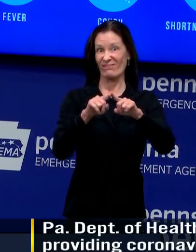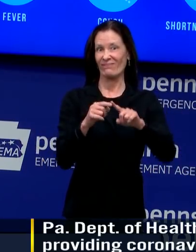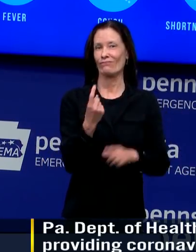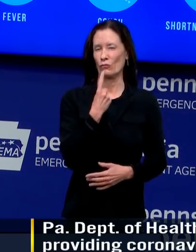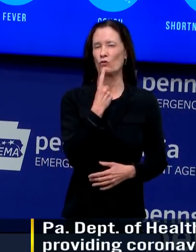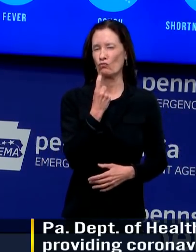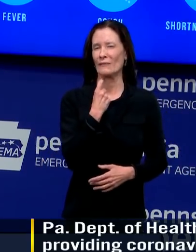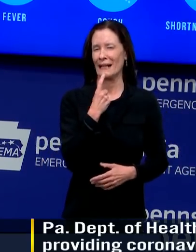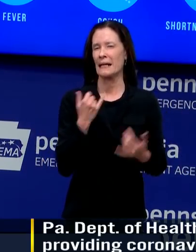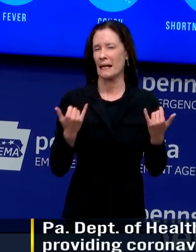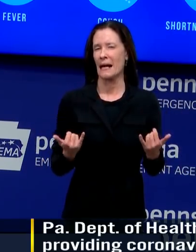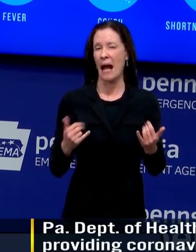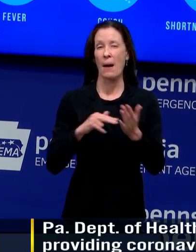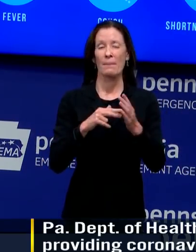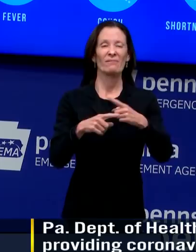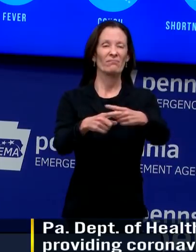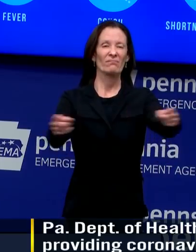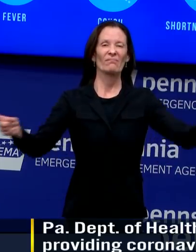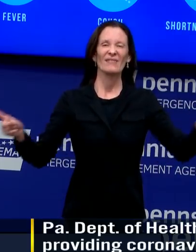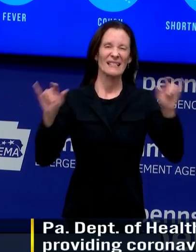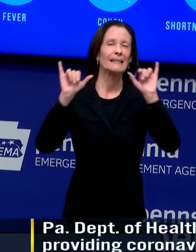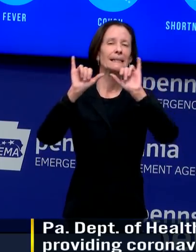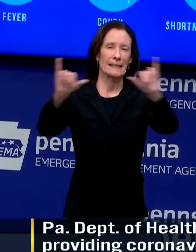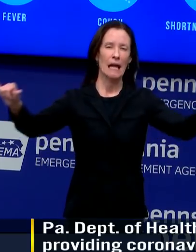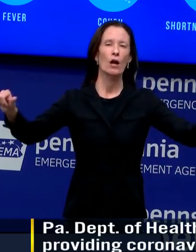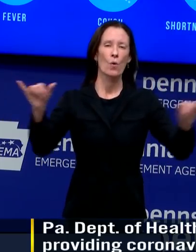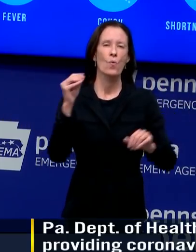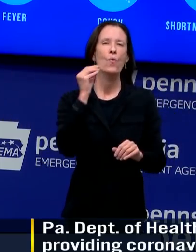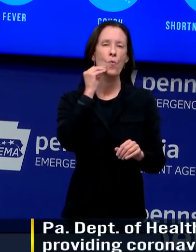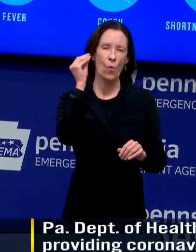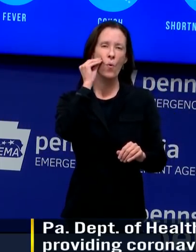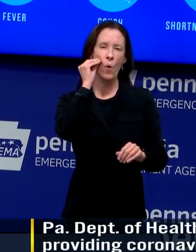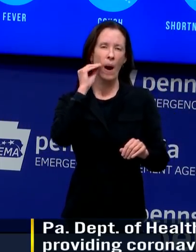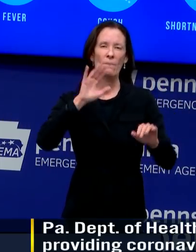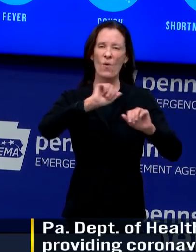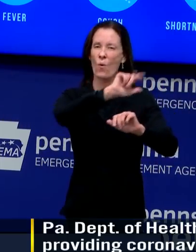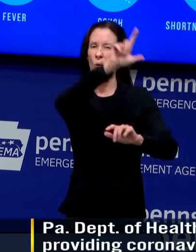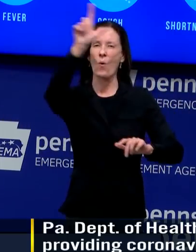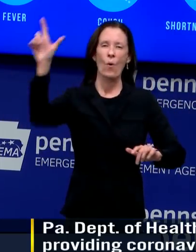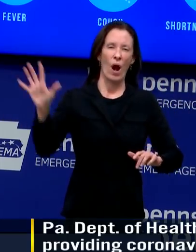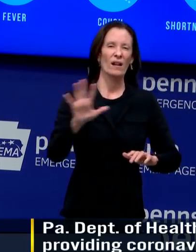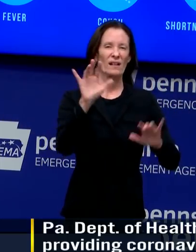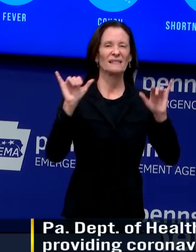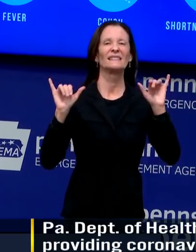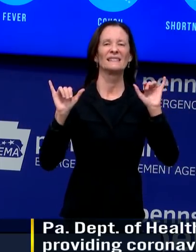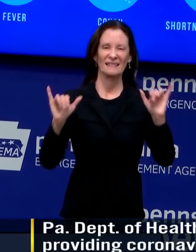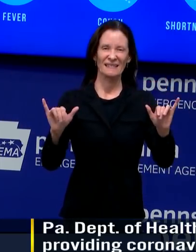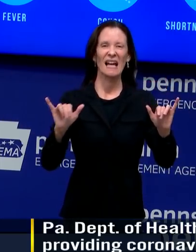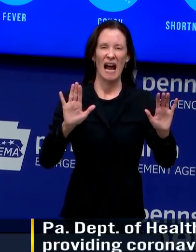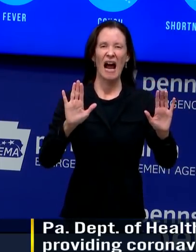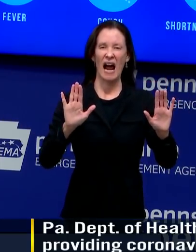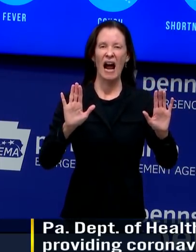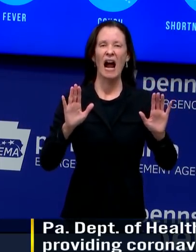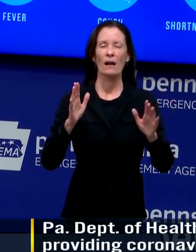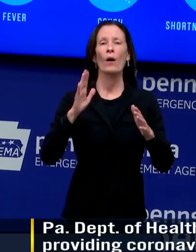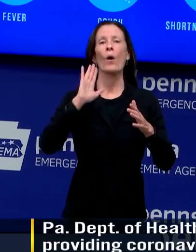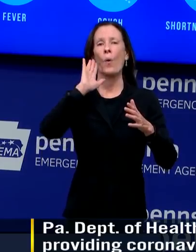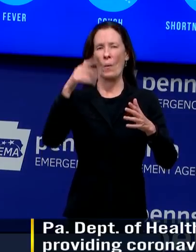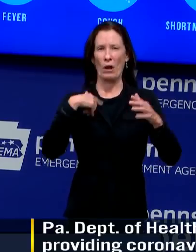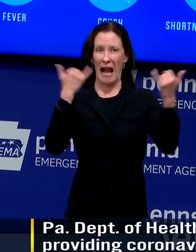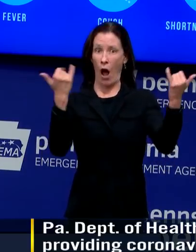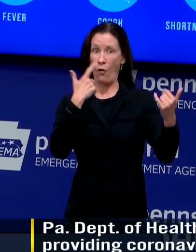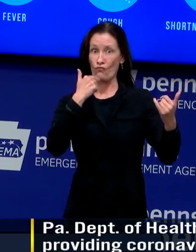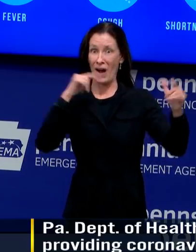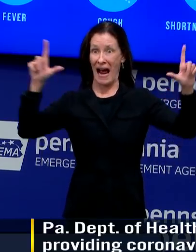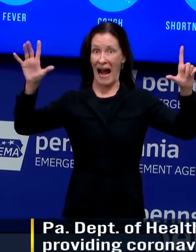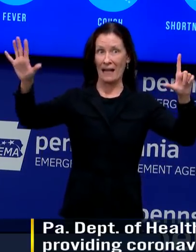phase. Specifically, we're monitoring the north central and northwest parts of Pennsylvania based on the criteria and the model with the goal